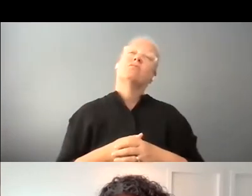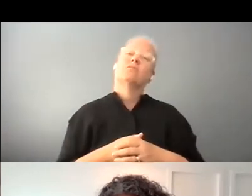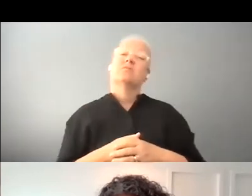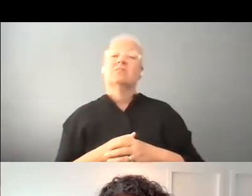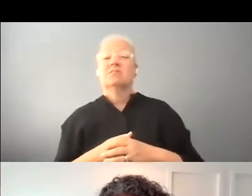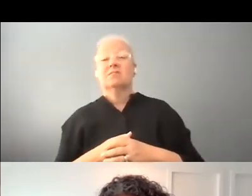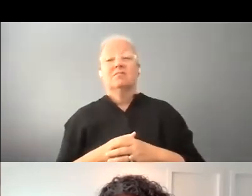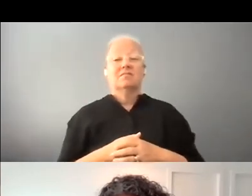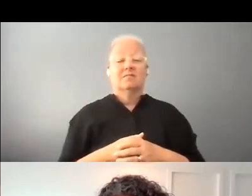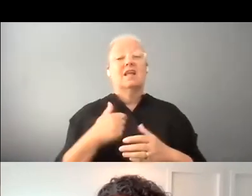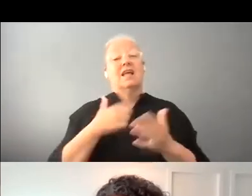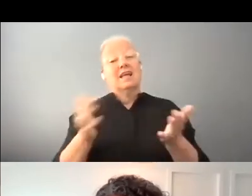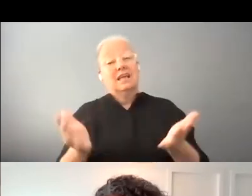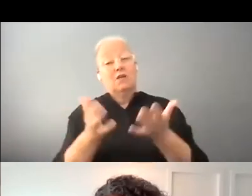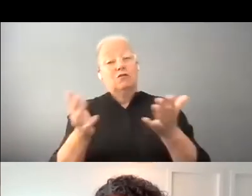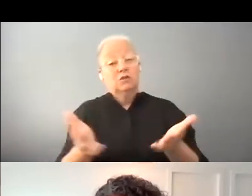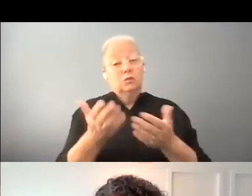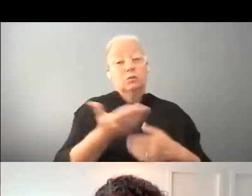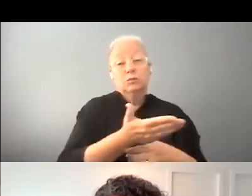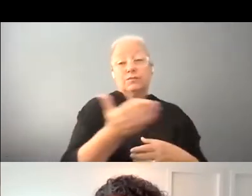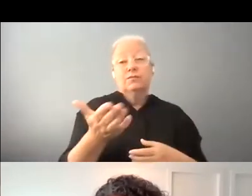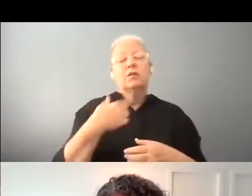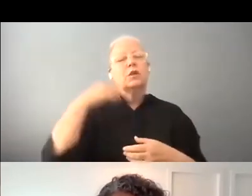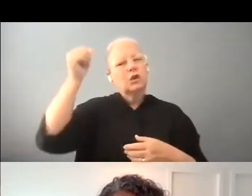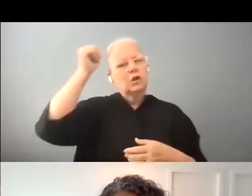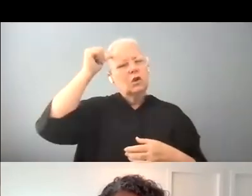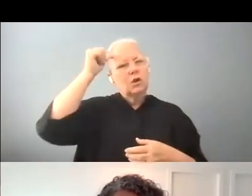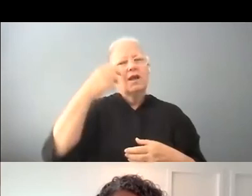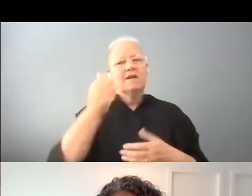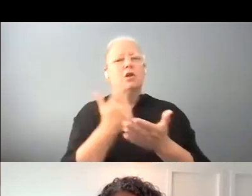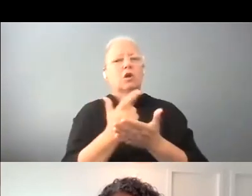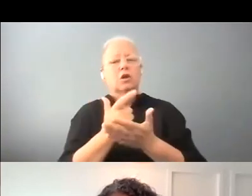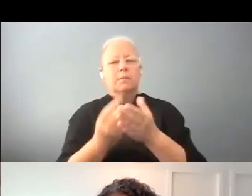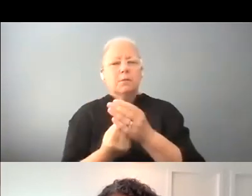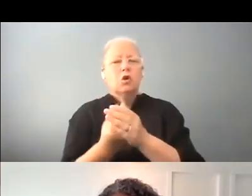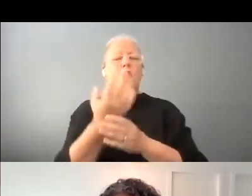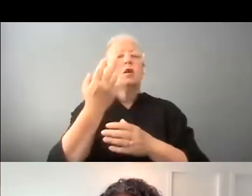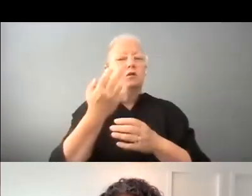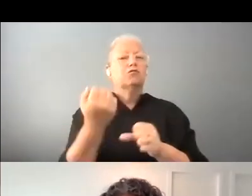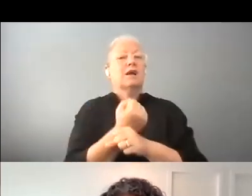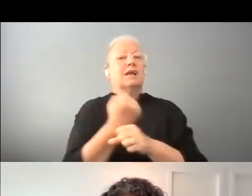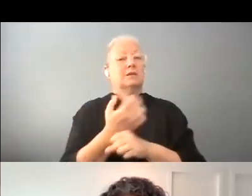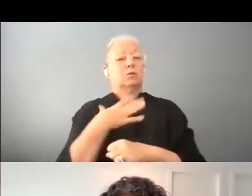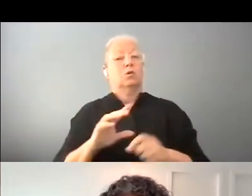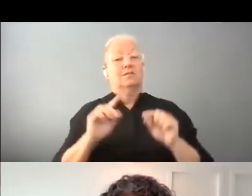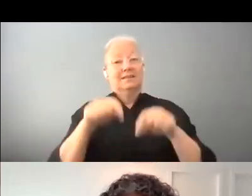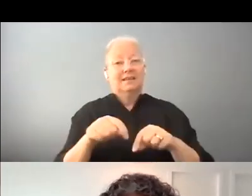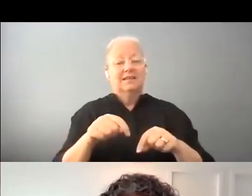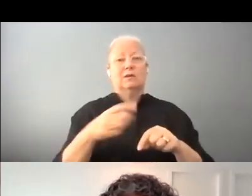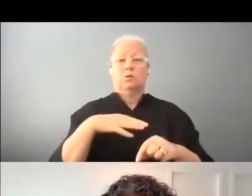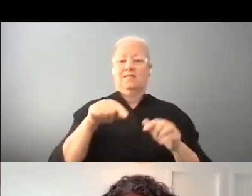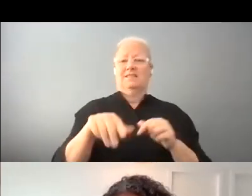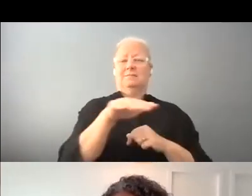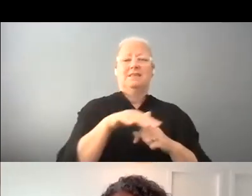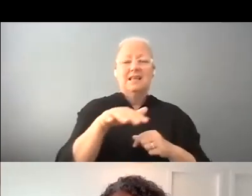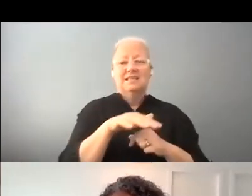Just to encourage you that, and I know there are a lot of emerging creatives wanting to come into this space, and it can be really daunting. particularly